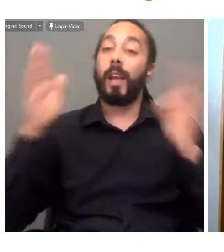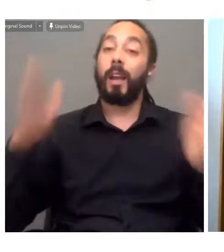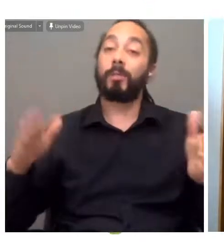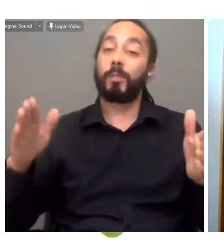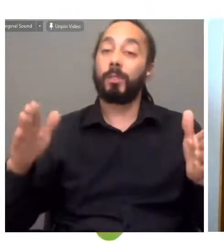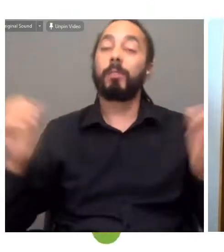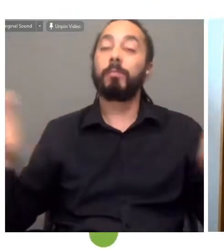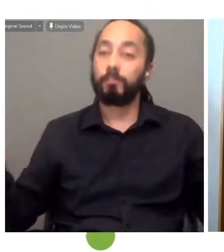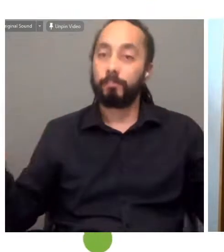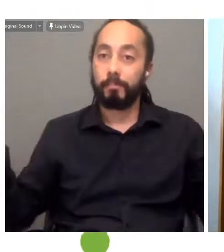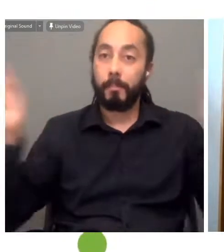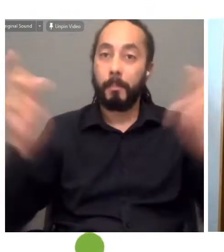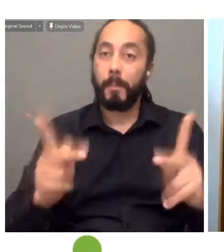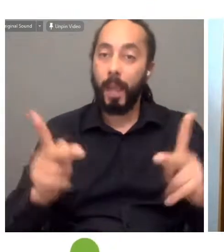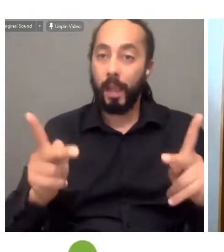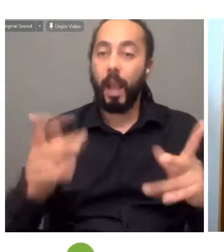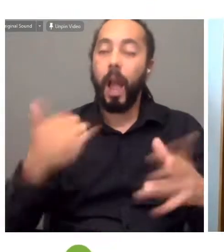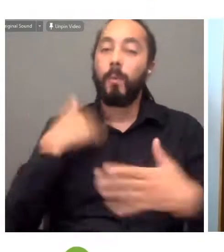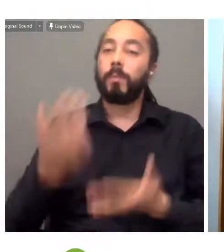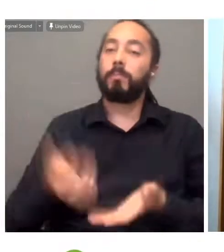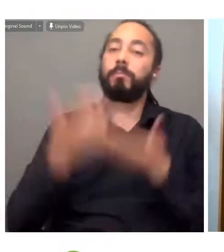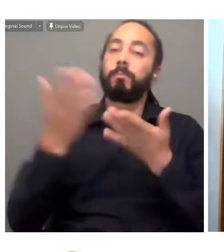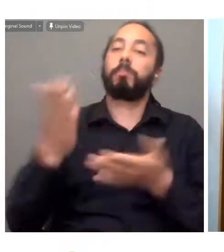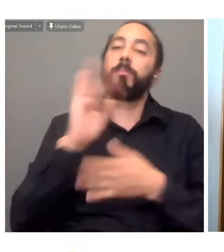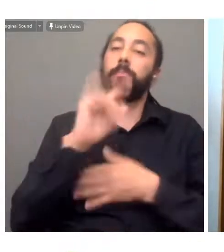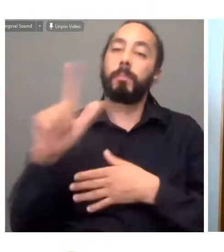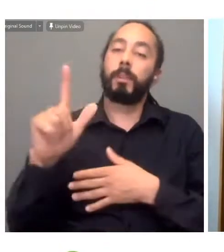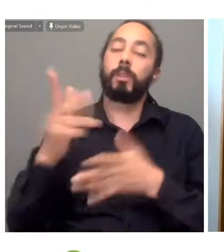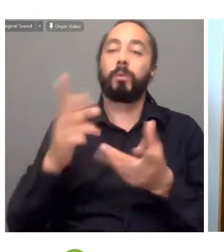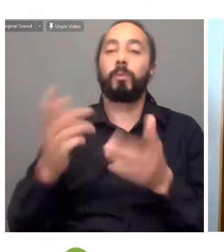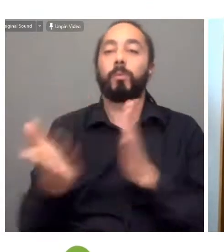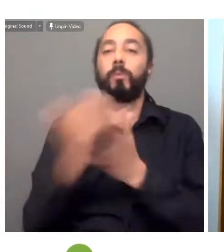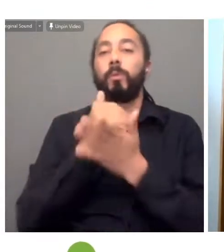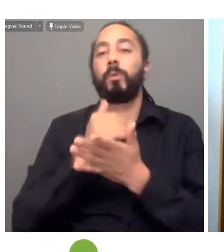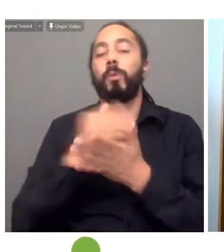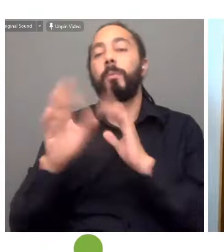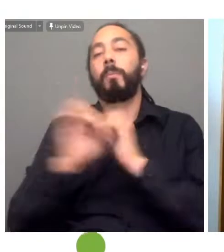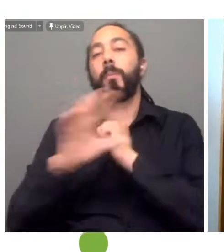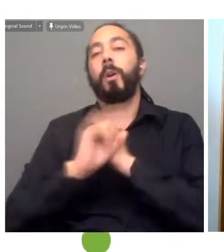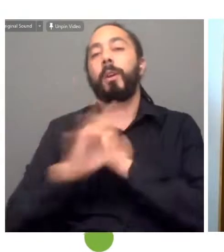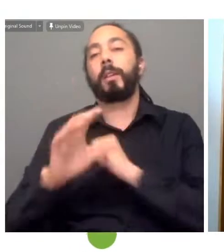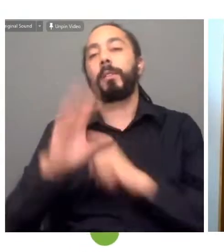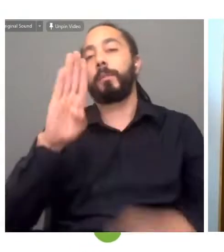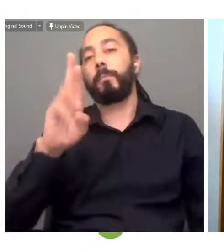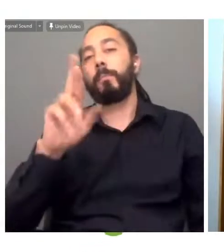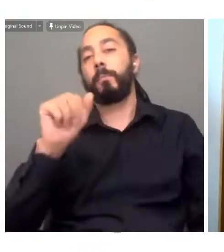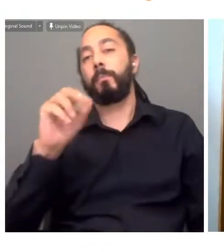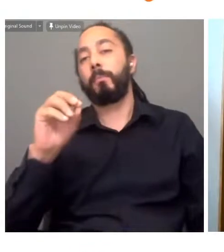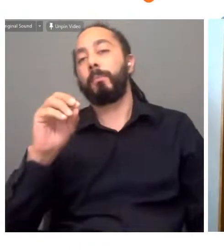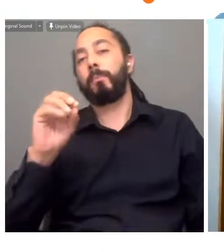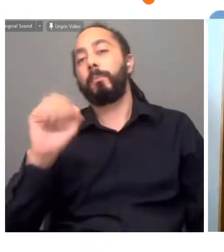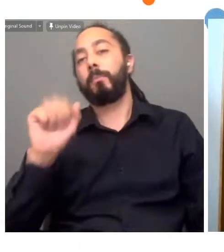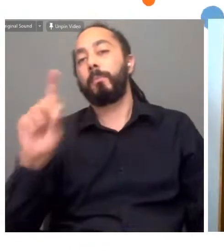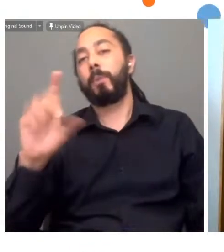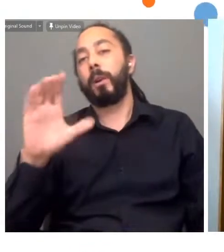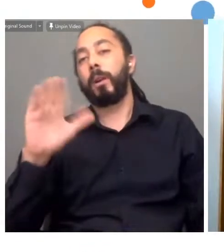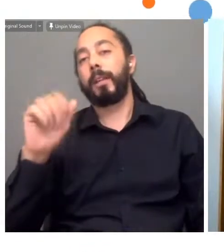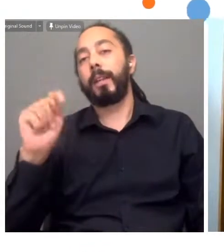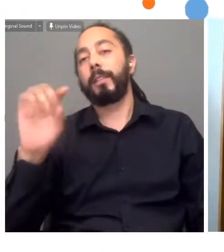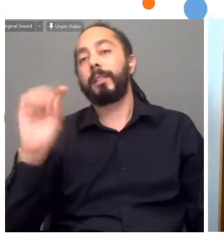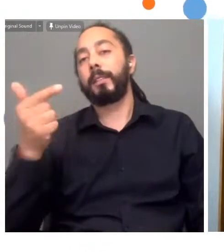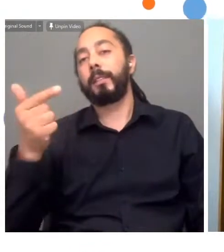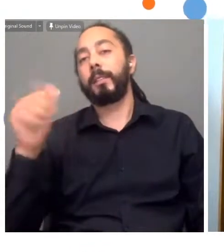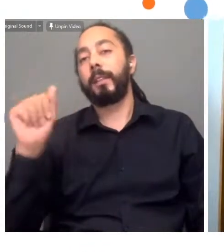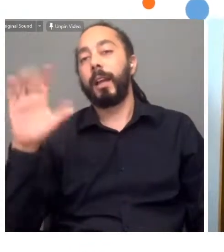on reform and reviewing the Broadcasting Act, to do a couple of different things, but the biggest thing I want to do with this